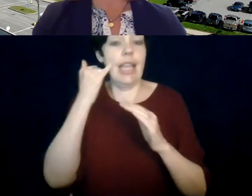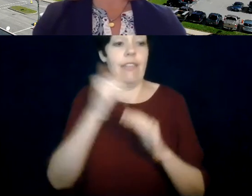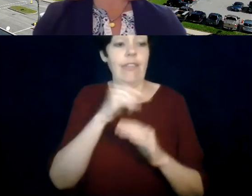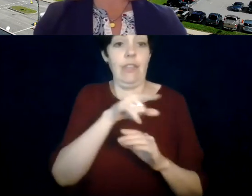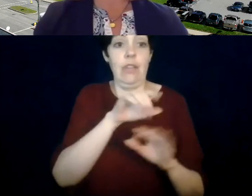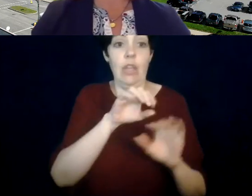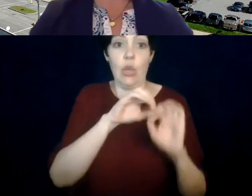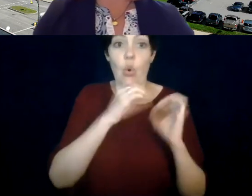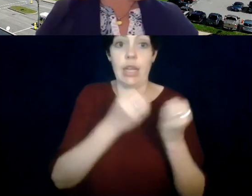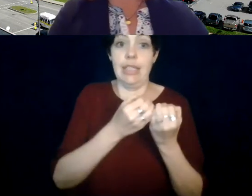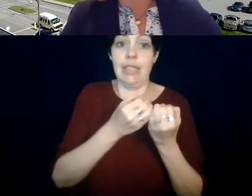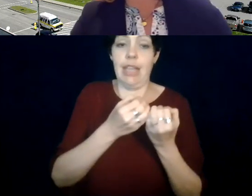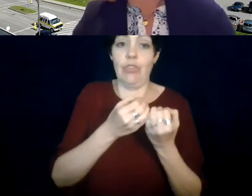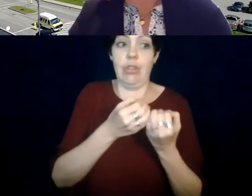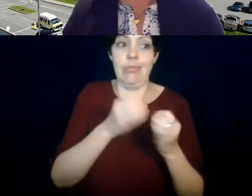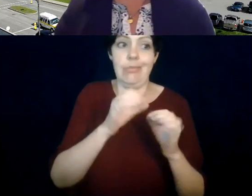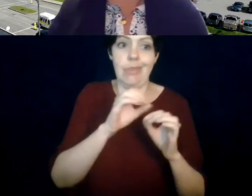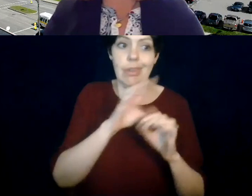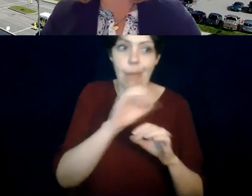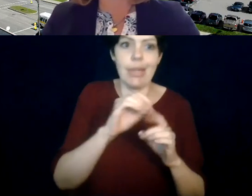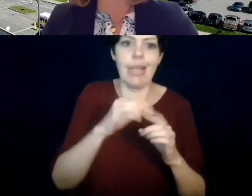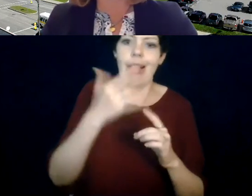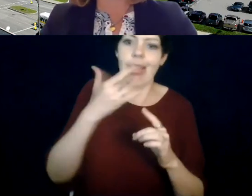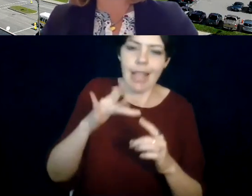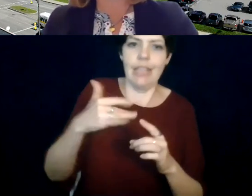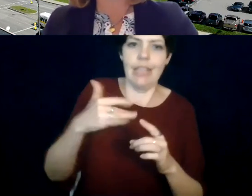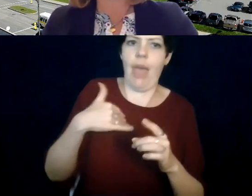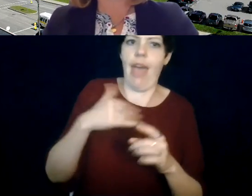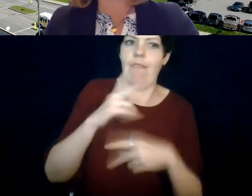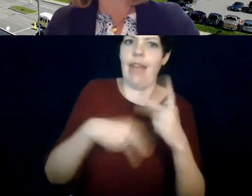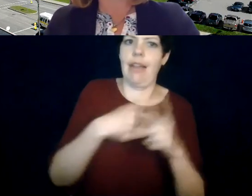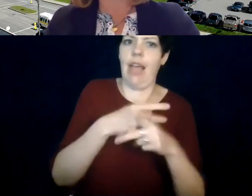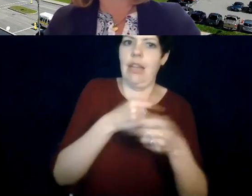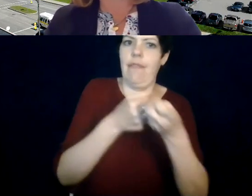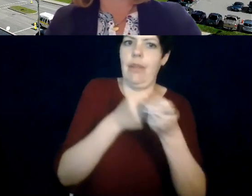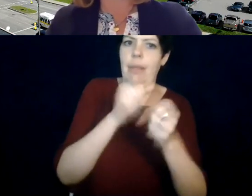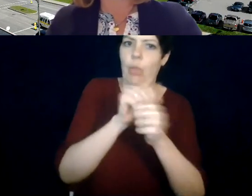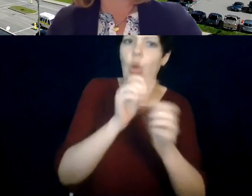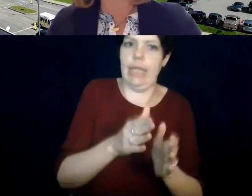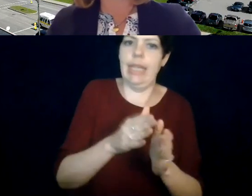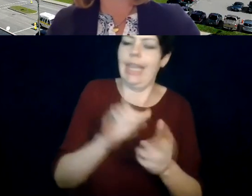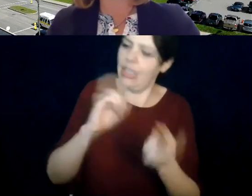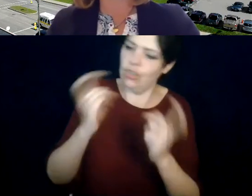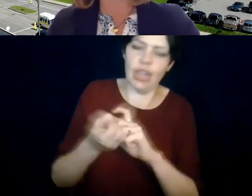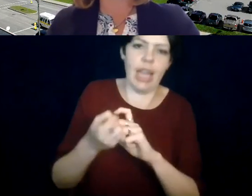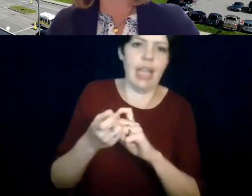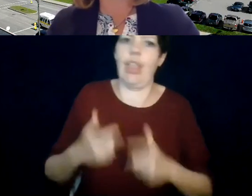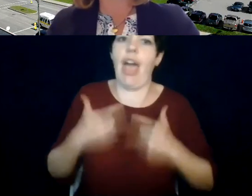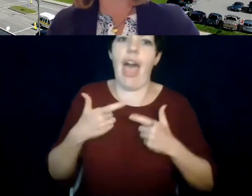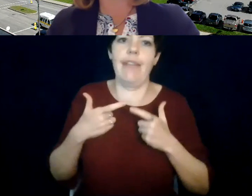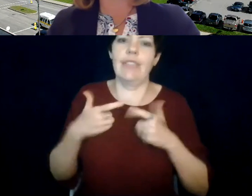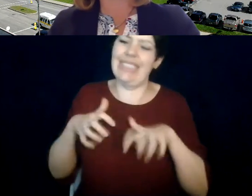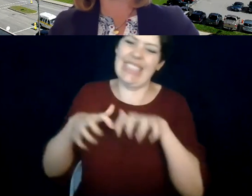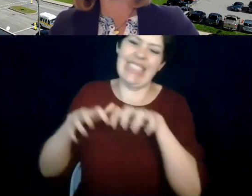have someone like Oscar, it can literally change the lives of thousands and thousands of people over time. And I think anybody who